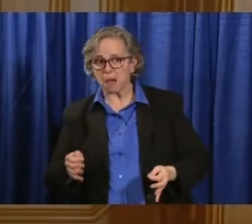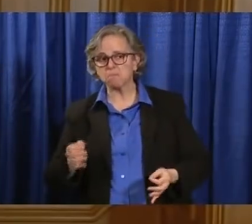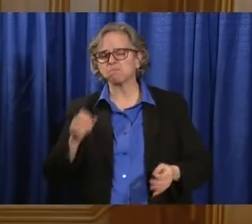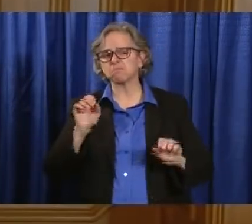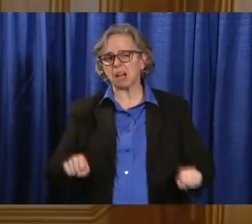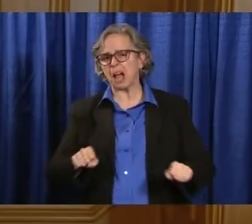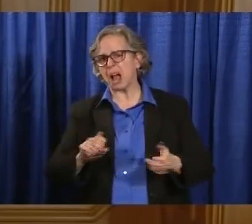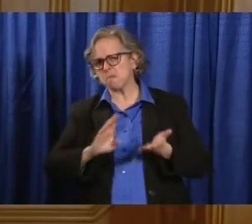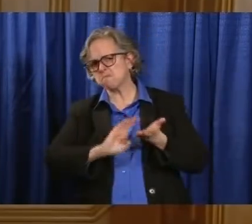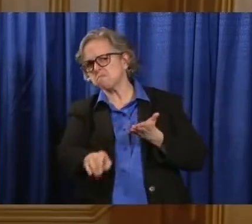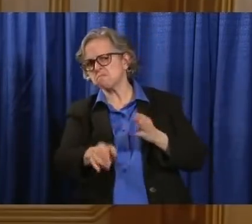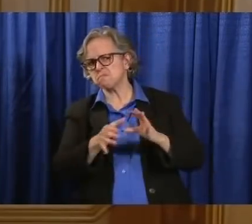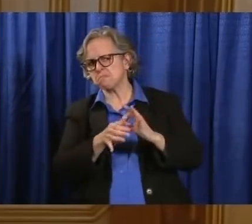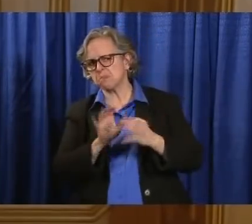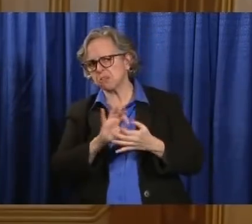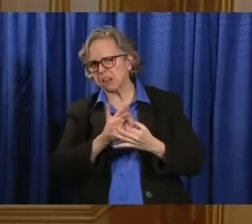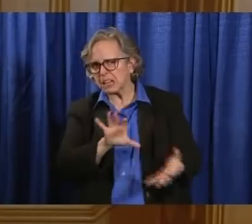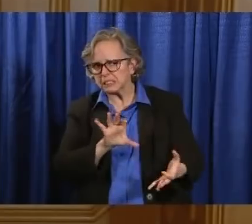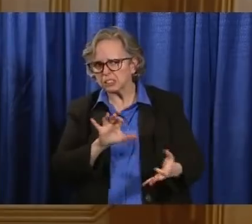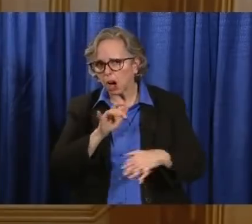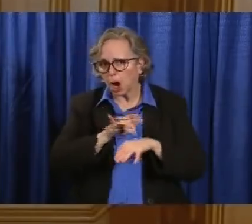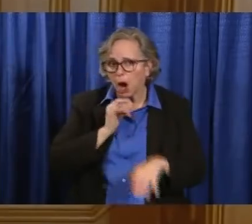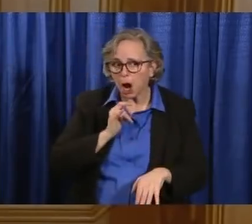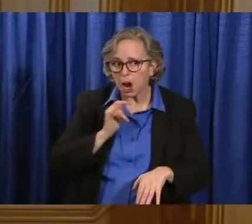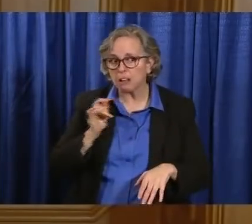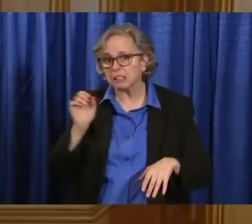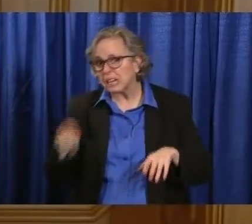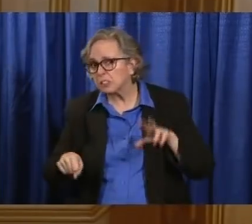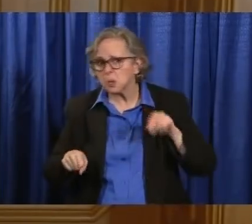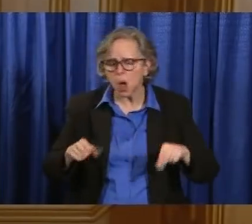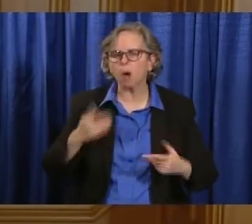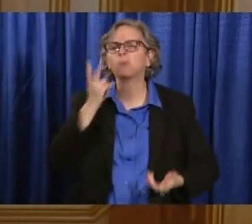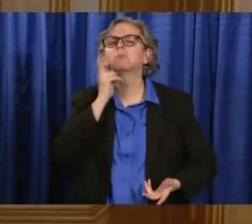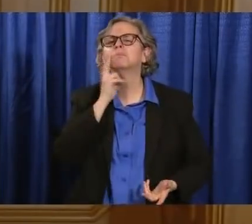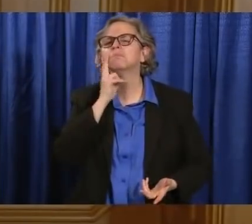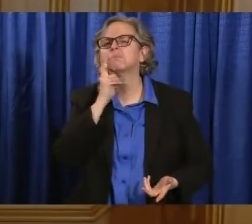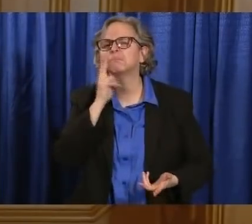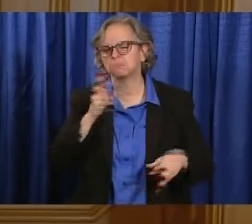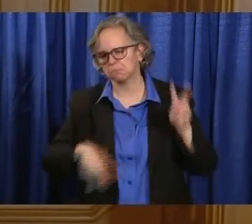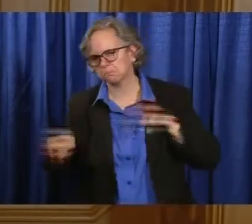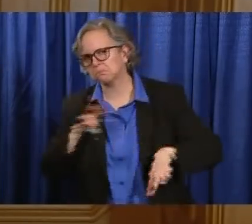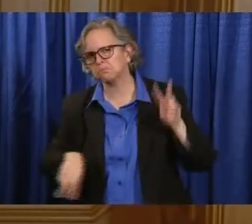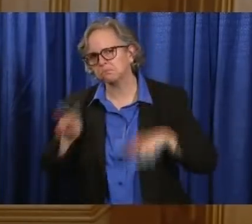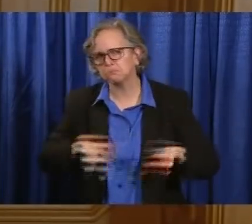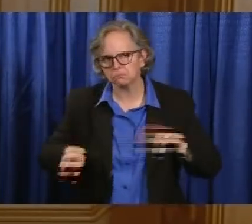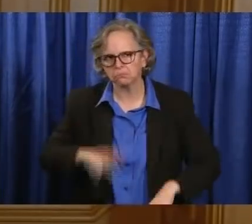to be released early. We have a second group,